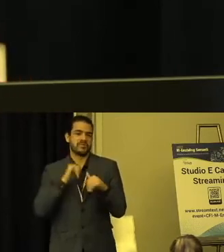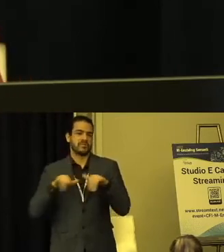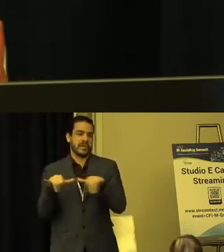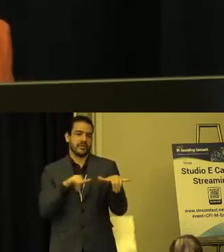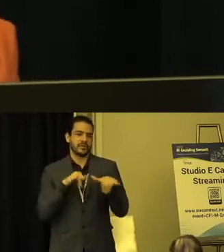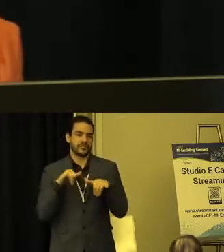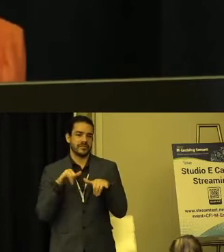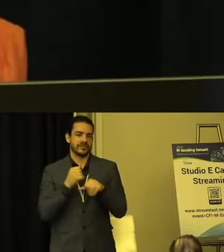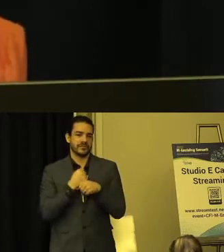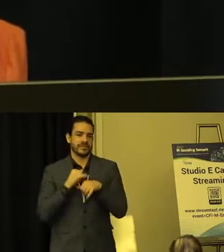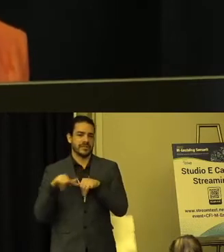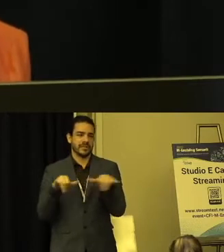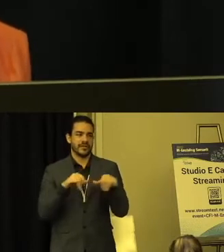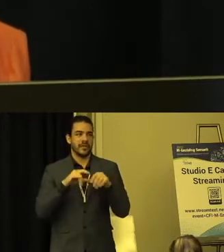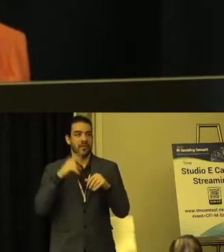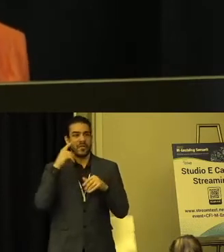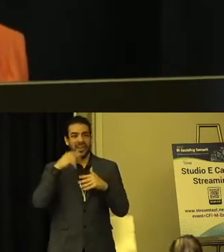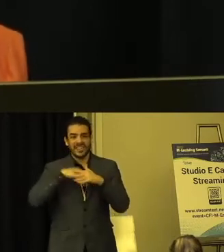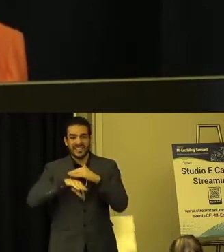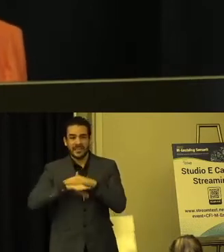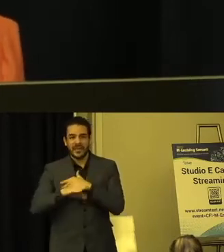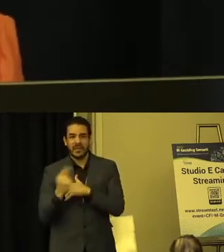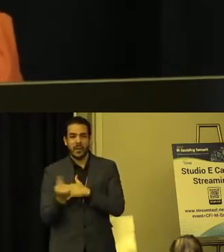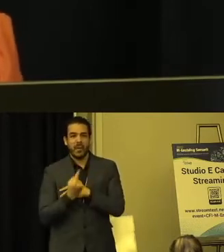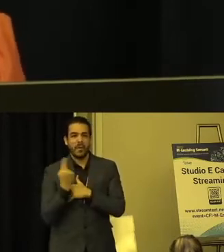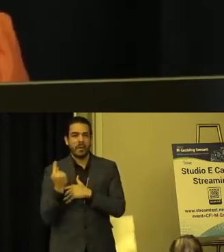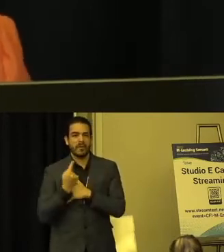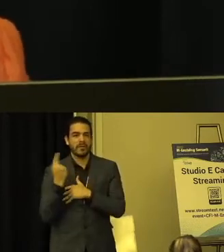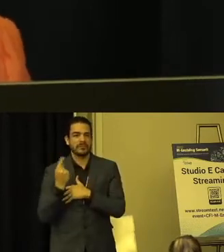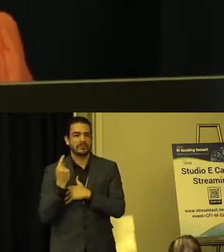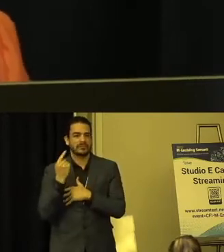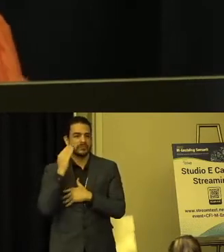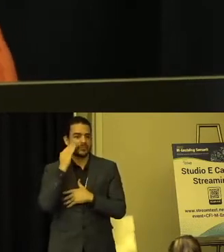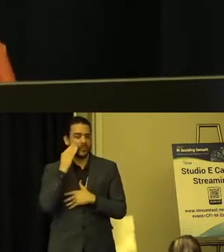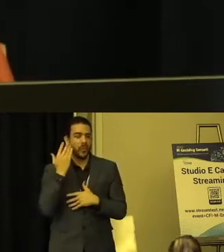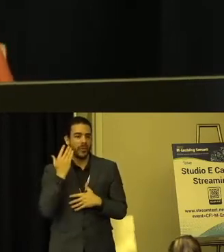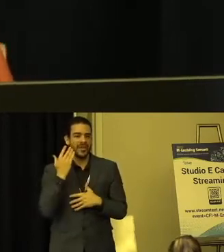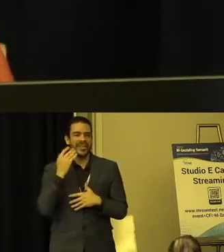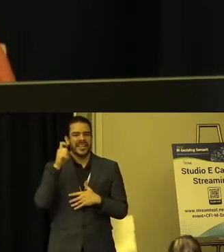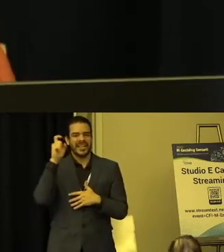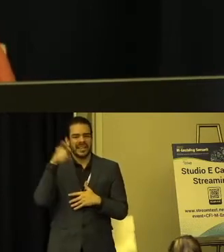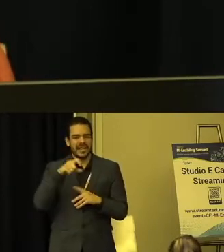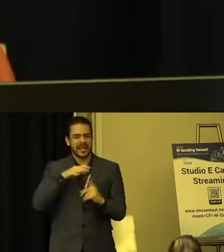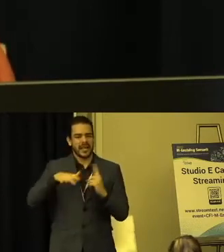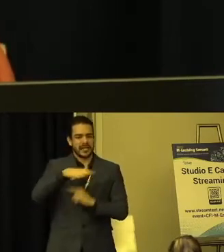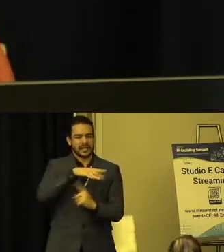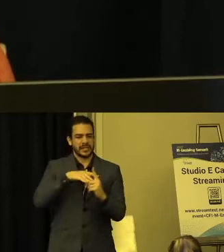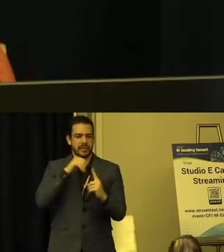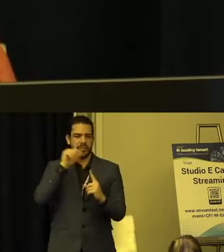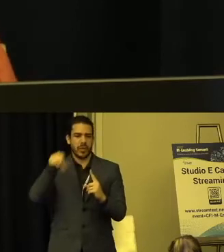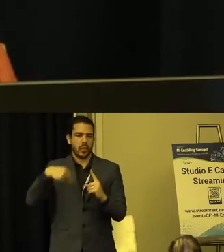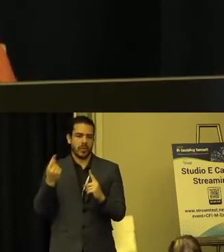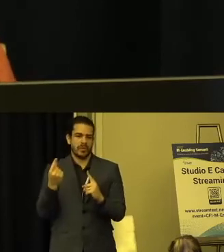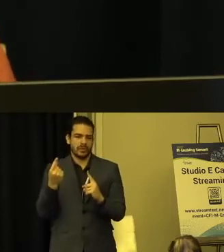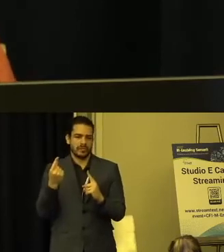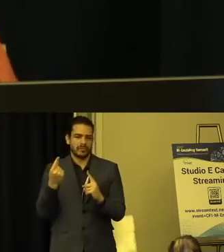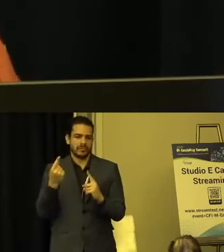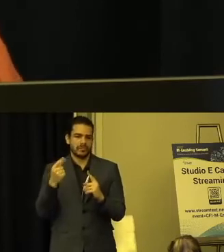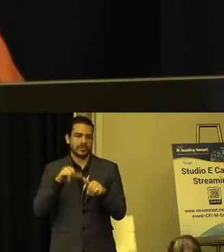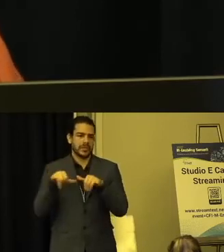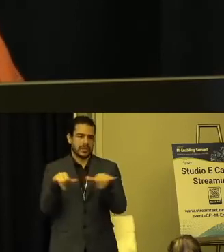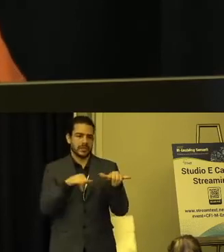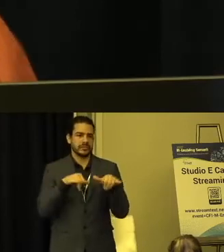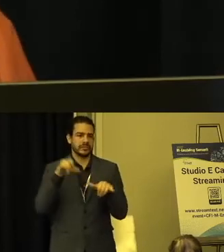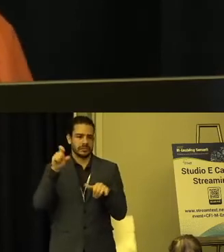for accessibility, we always found that we needed an ecosystem along with the standards. We